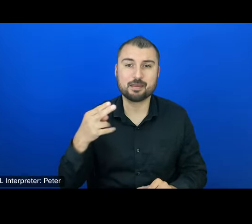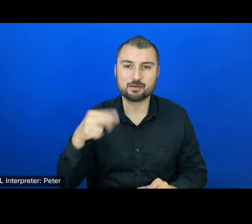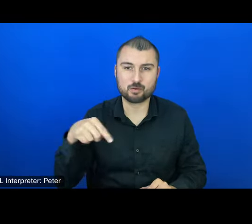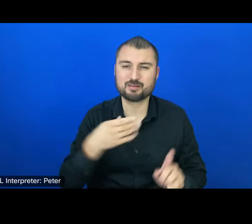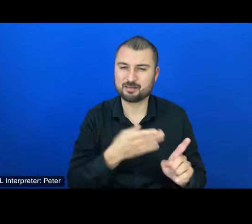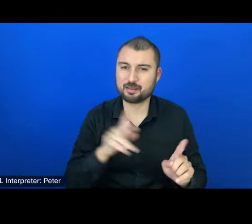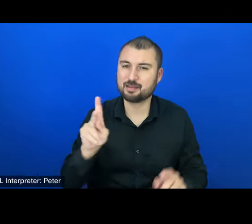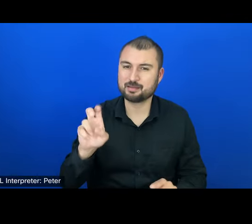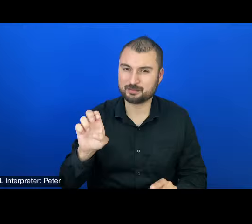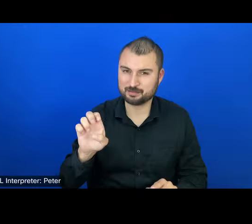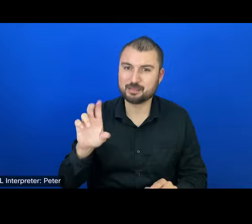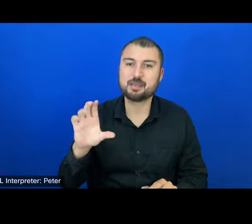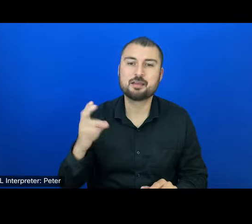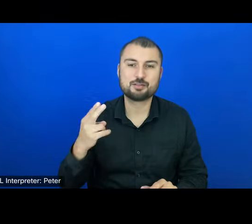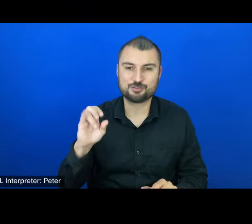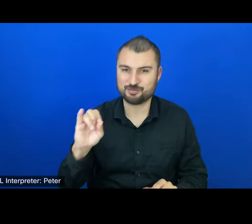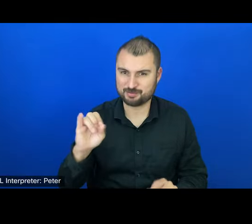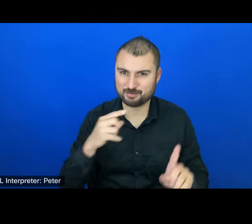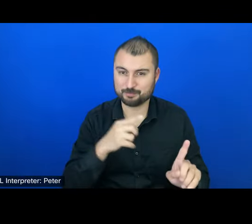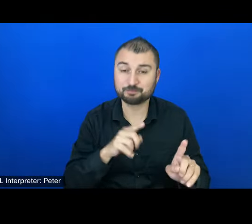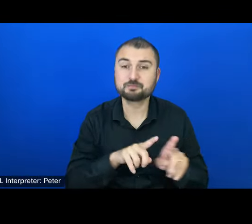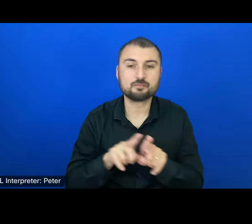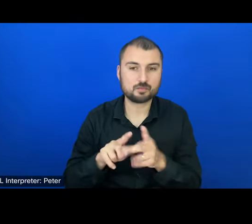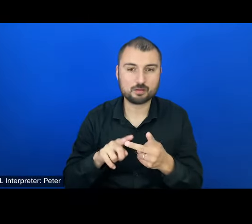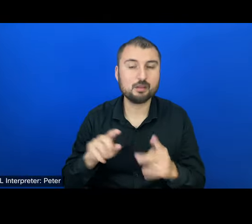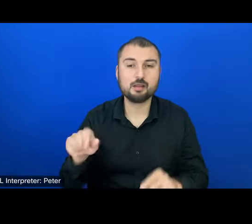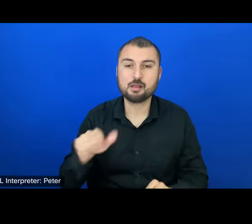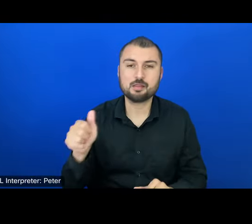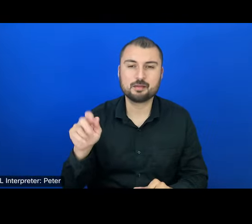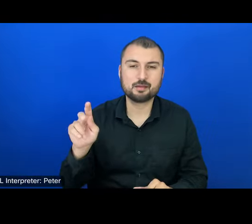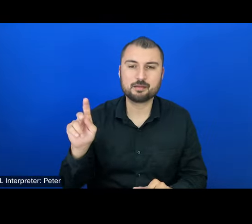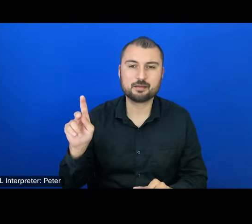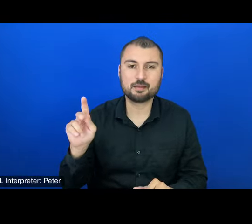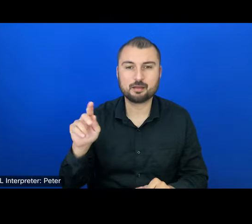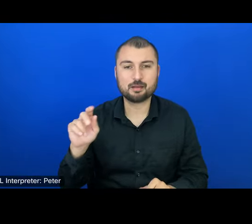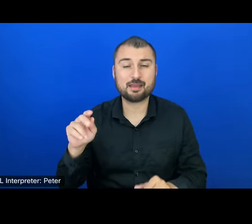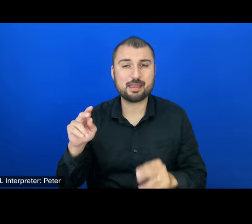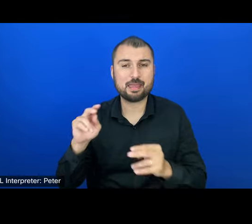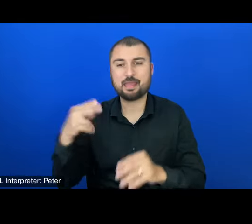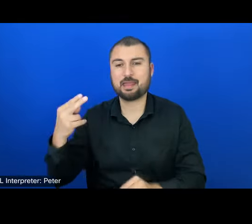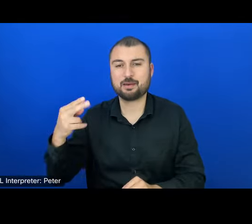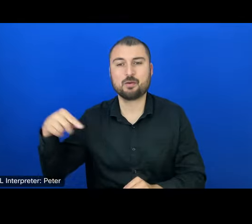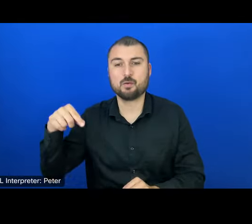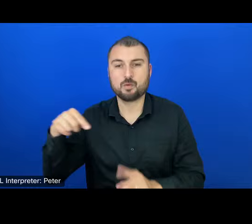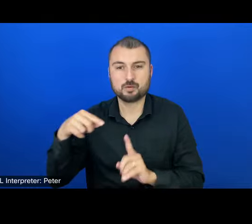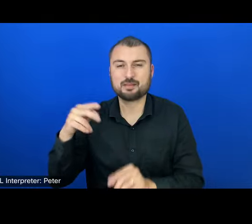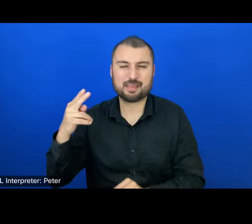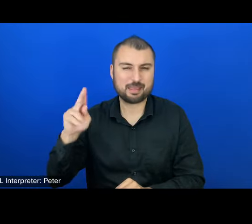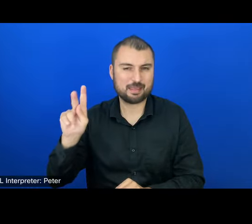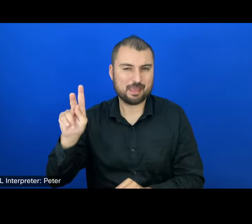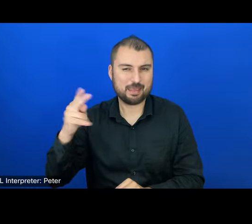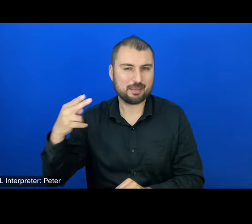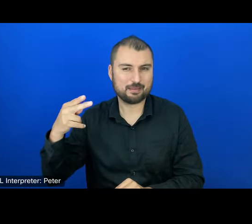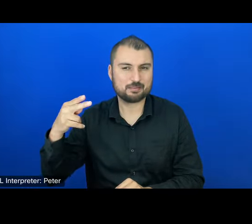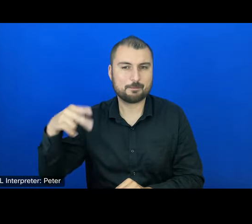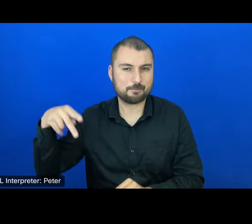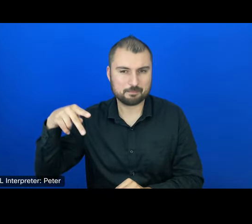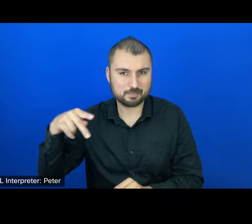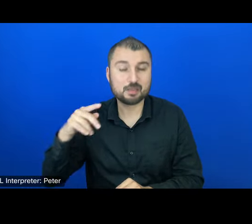Keachai, and there's a KHP headquarters. One of those wings is leased to the KBI or was leased to KBI for a